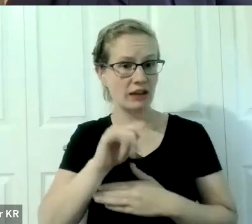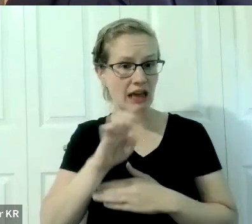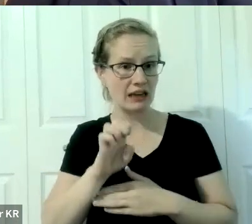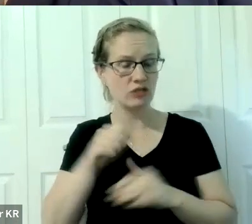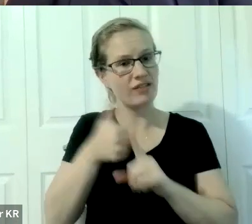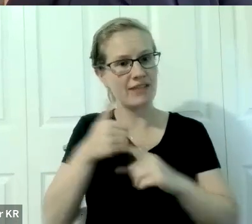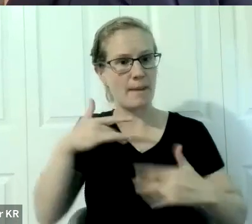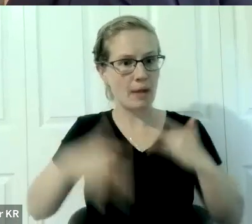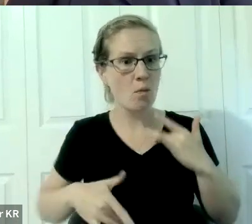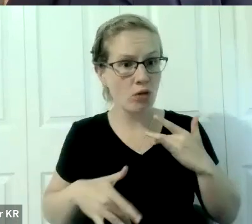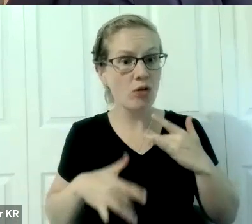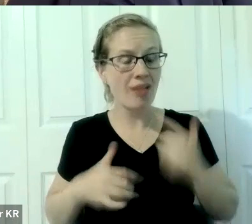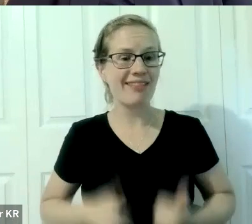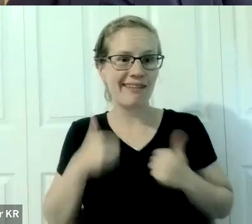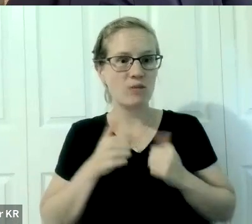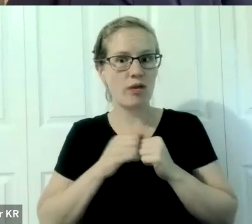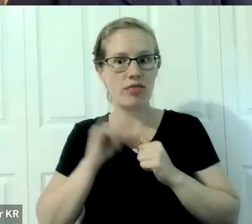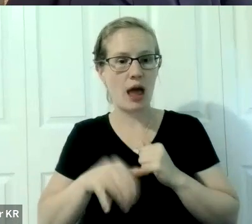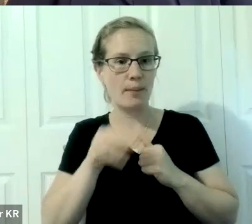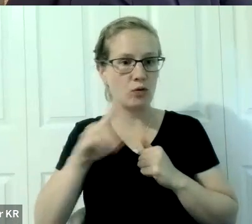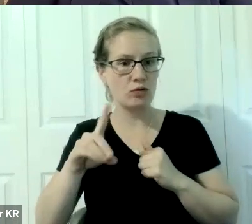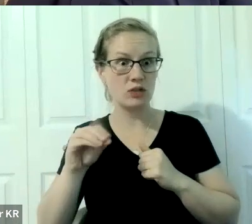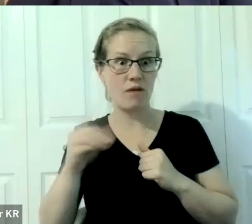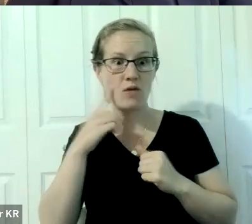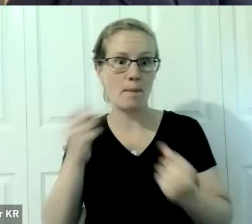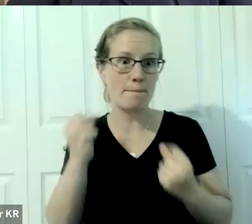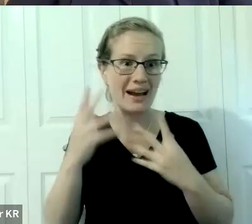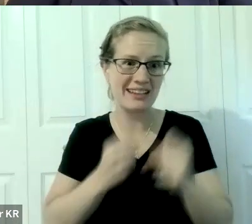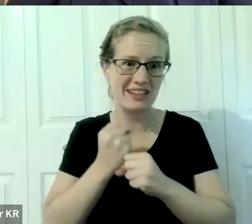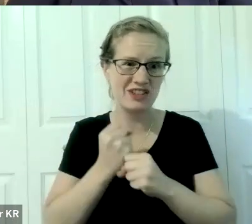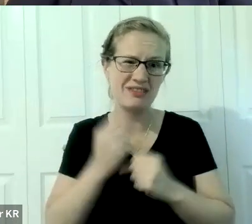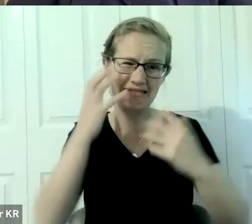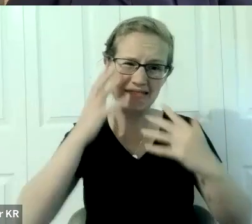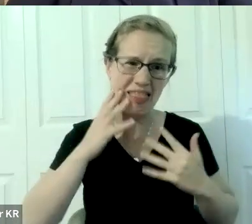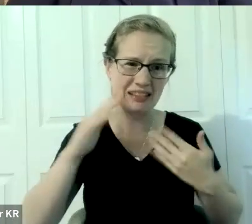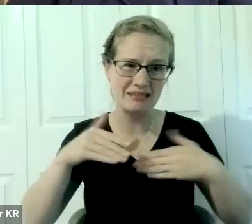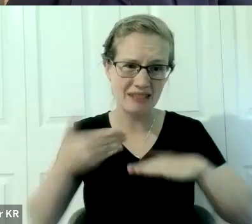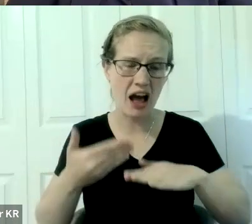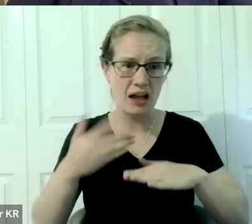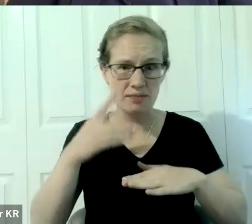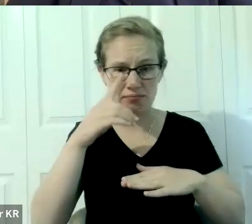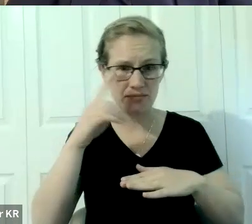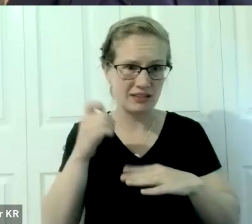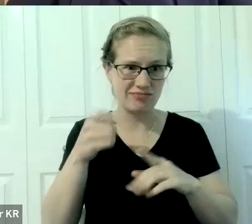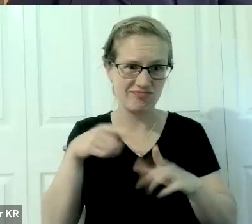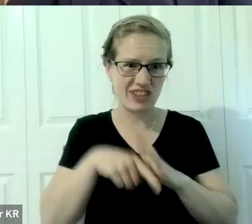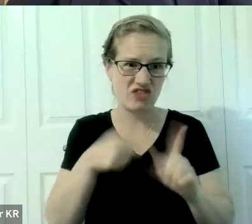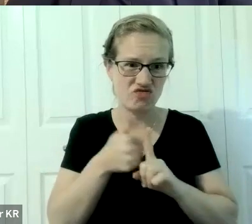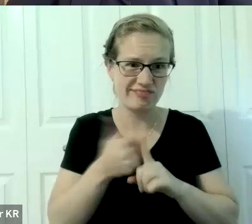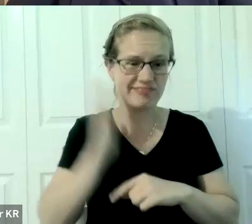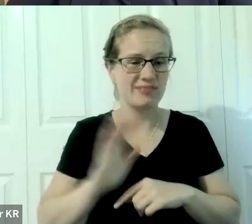bipolar disorder and lived with this mood disorder for many years, and sadly died by suicide in